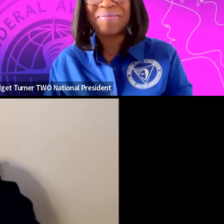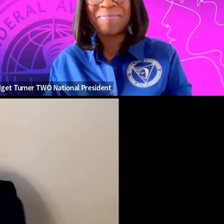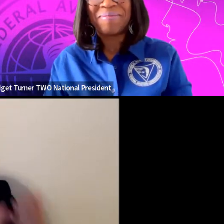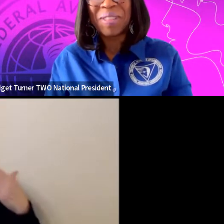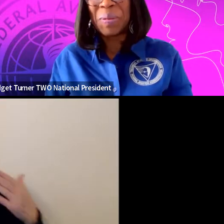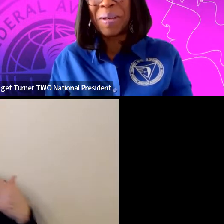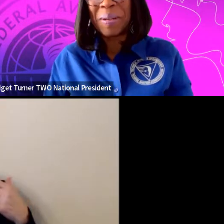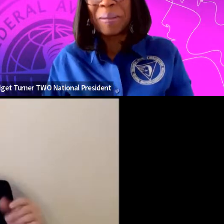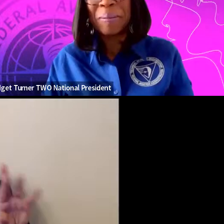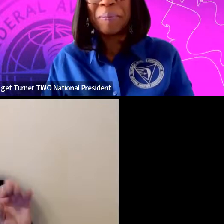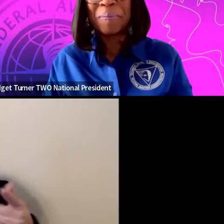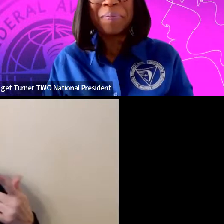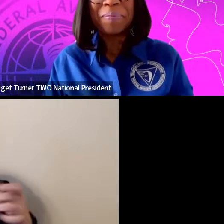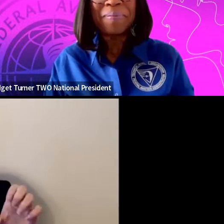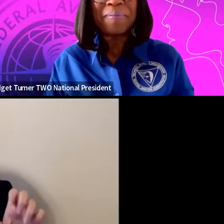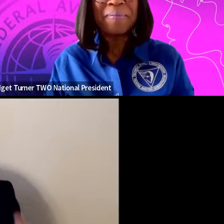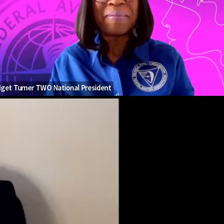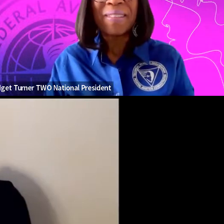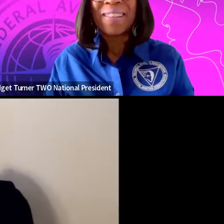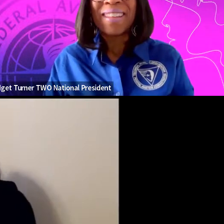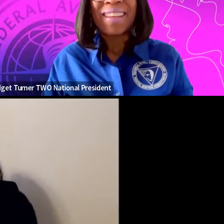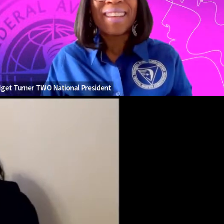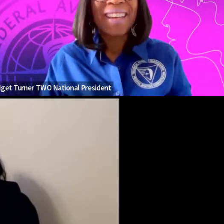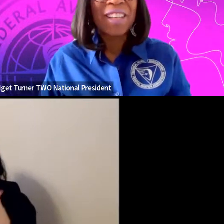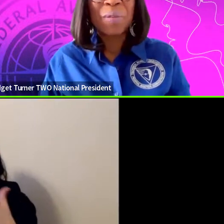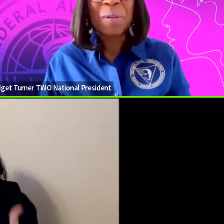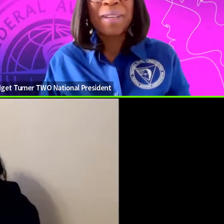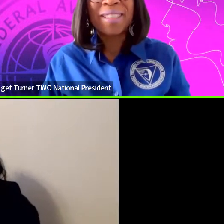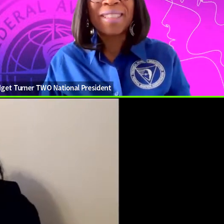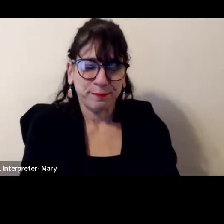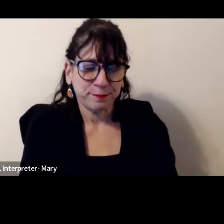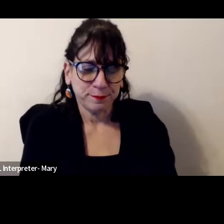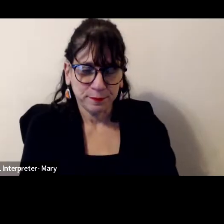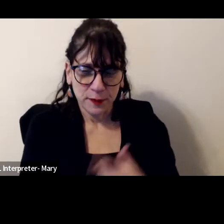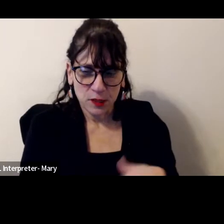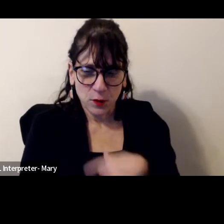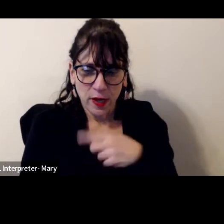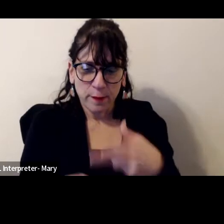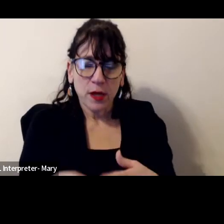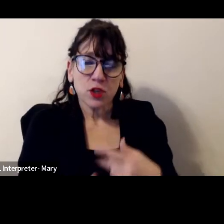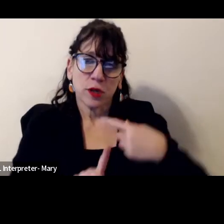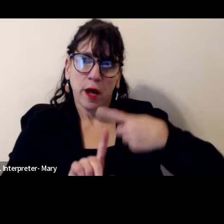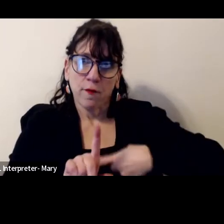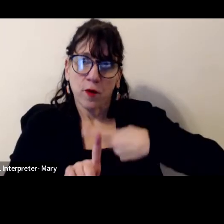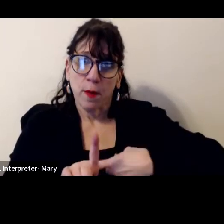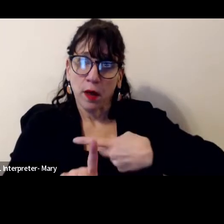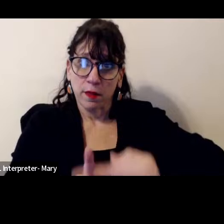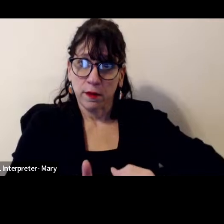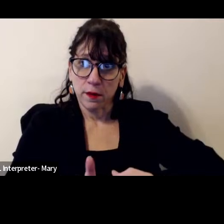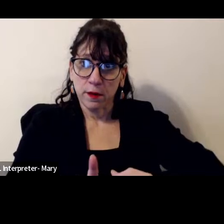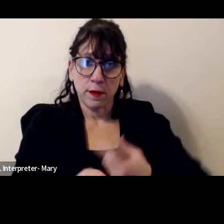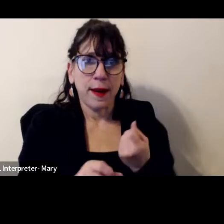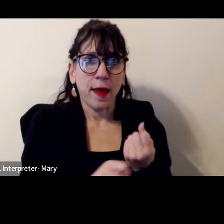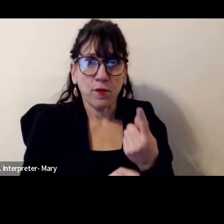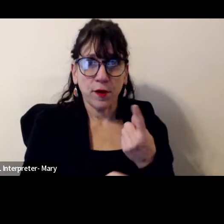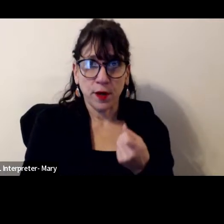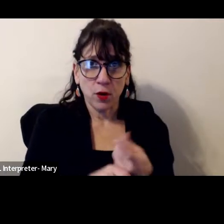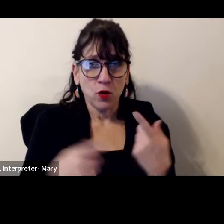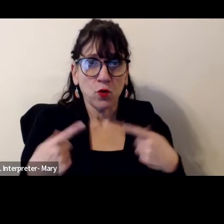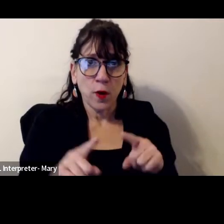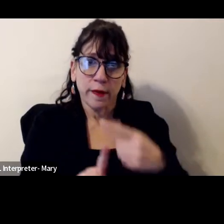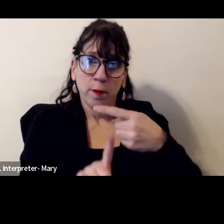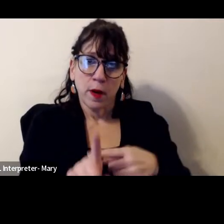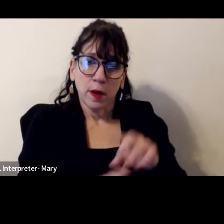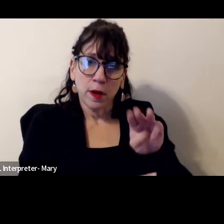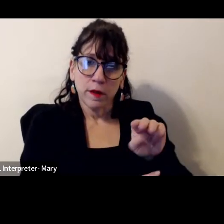Bridget. You're welcome. As we mentioned, each month, each year, and during the month of